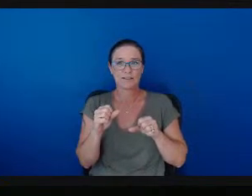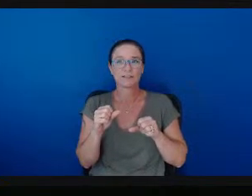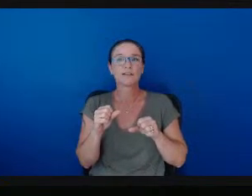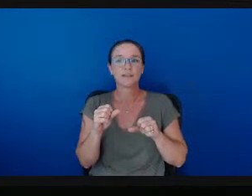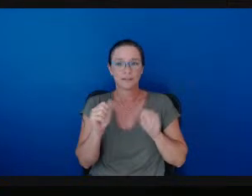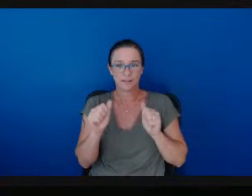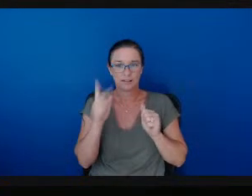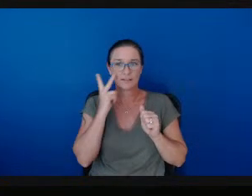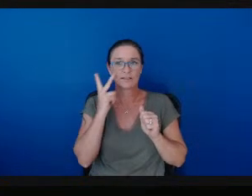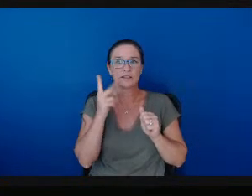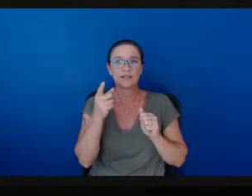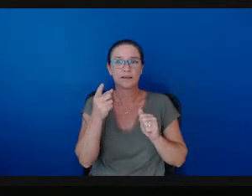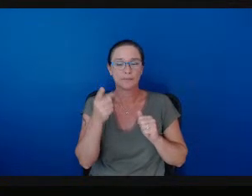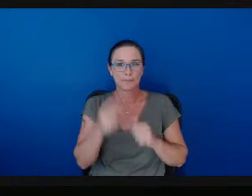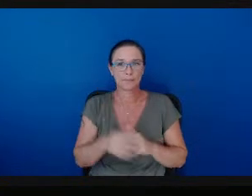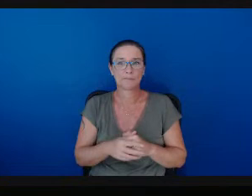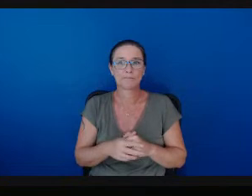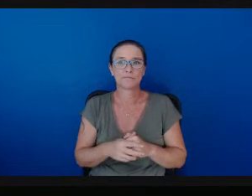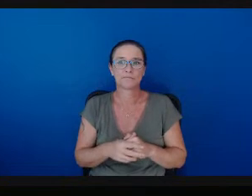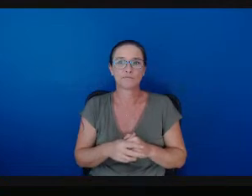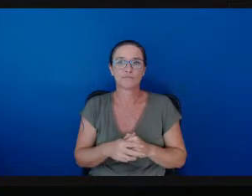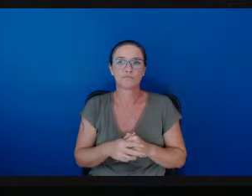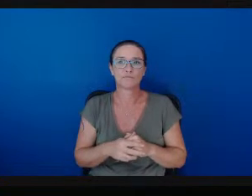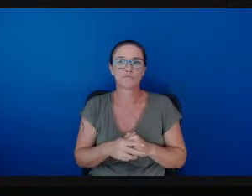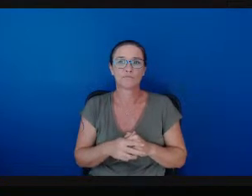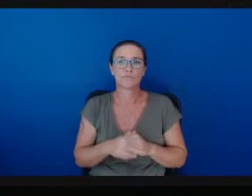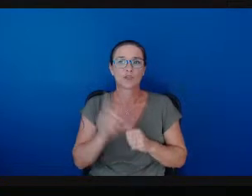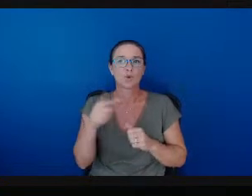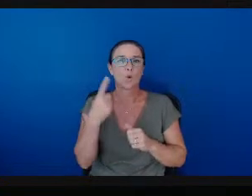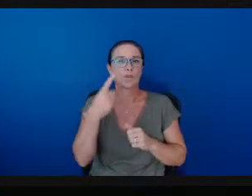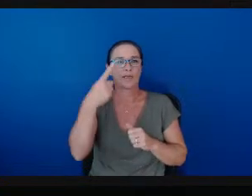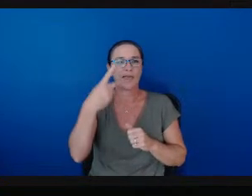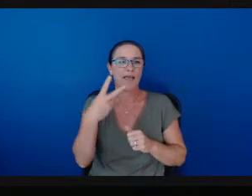there. That one right there. That was only ½ mile deep.